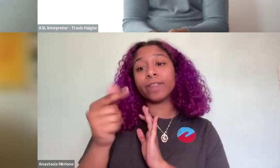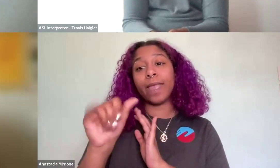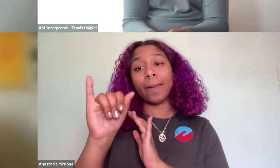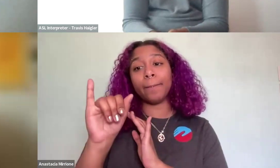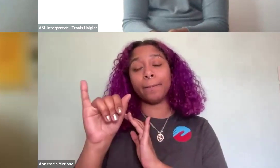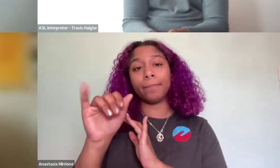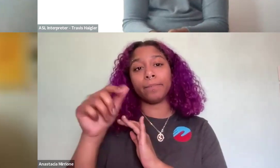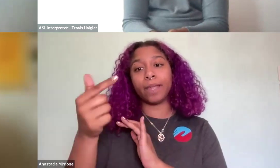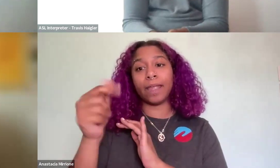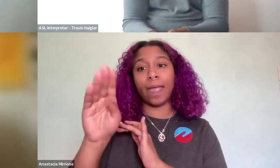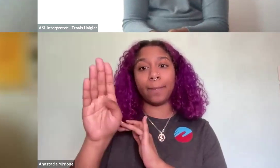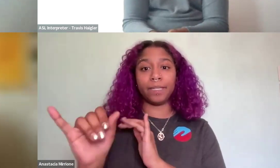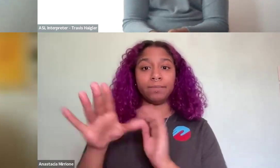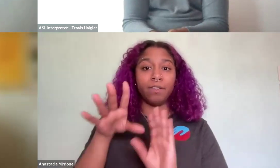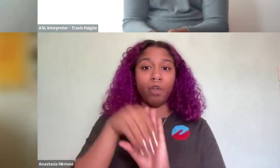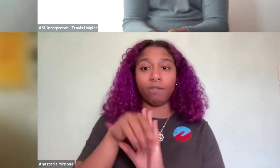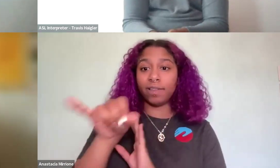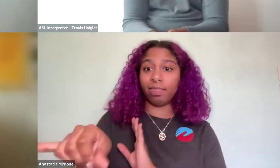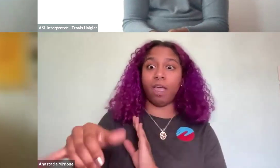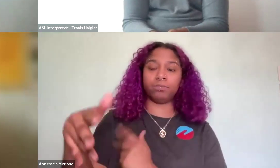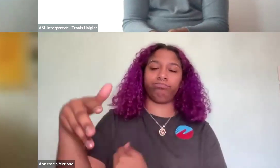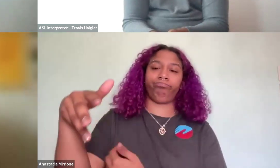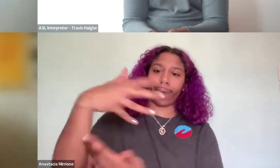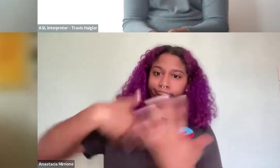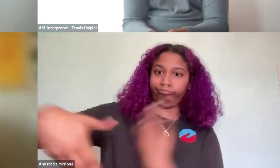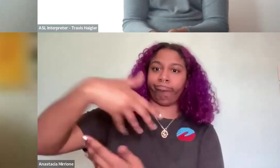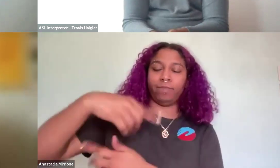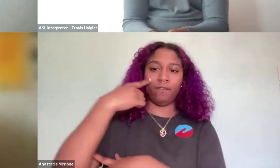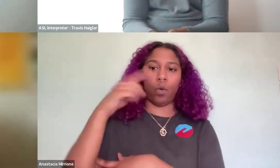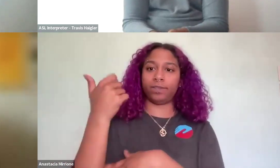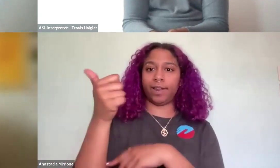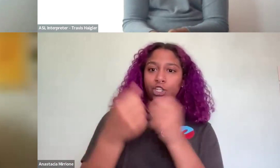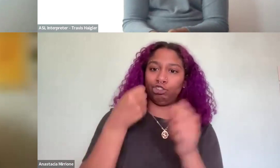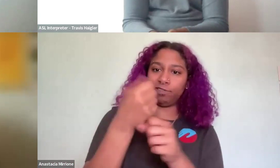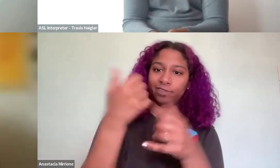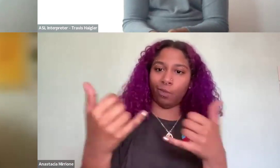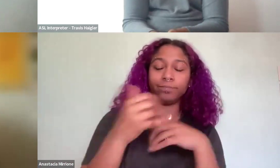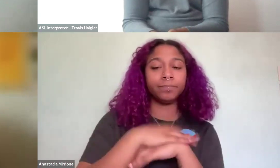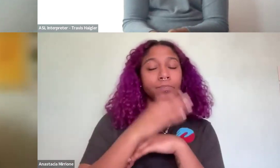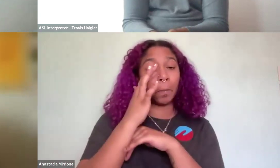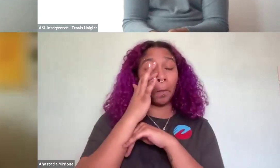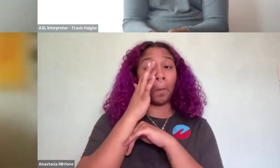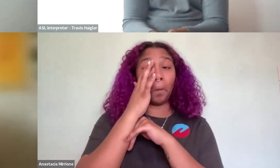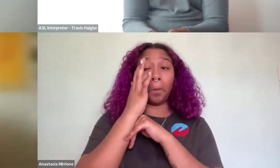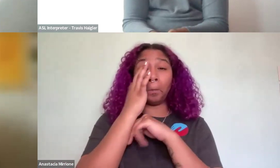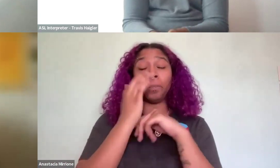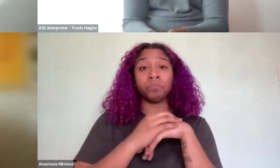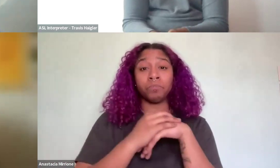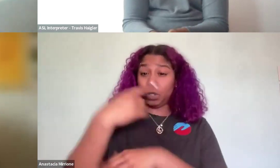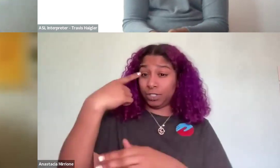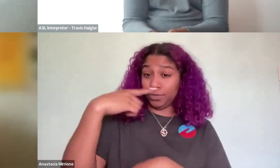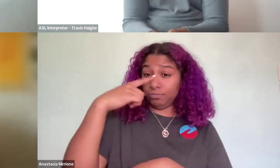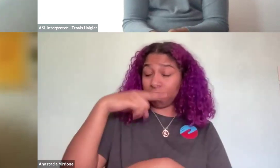mix for 10 years now. So I wanted to ask, and you've already touched on it, but can you speak to the